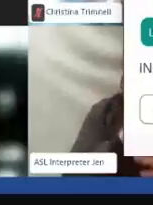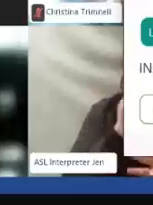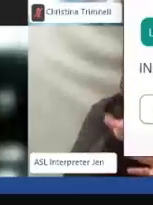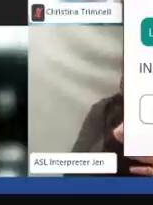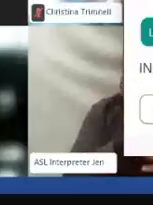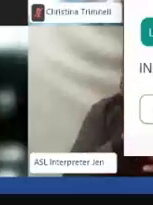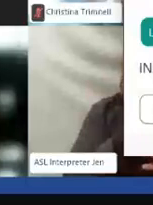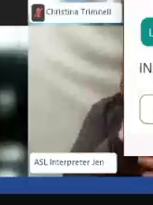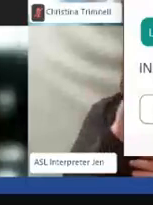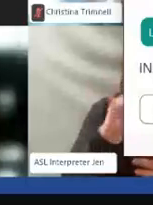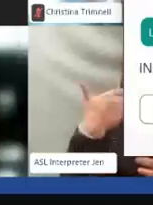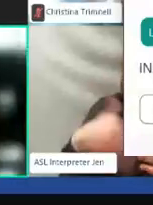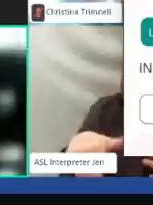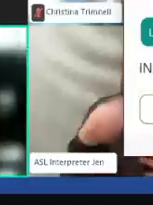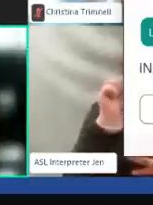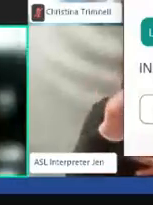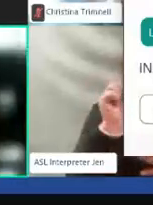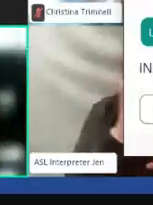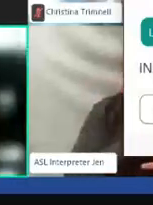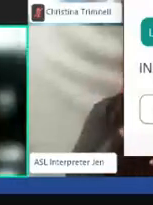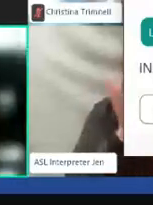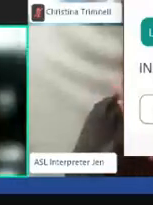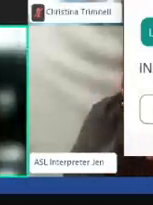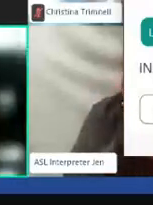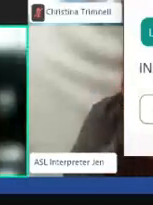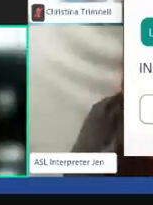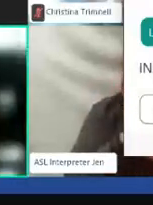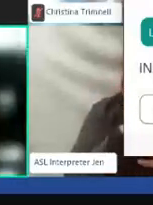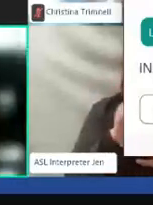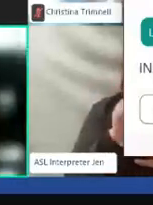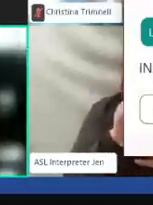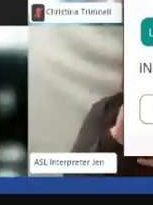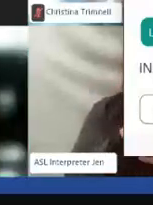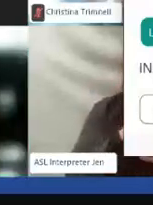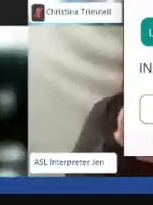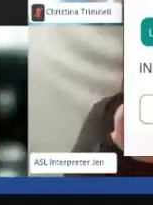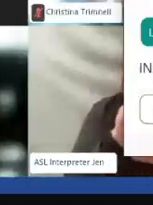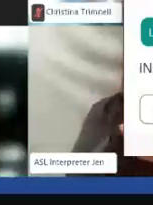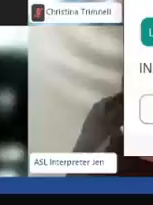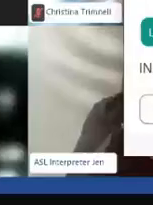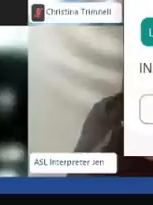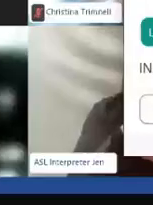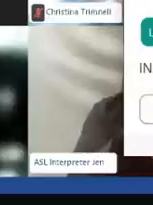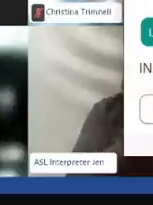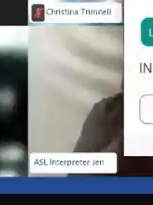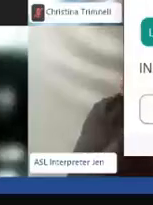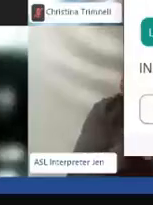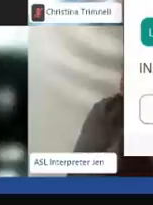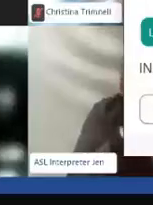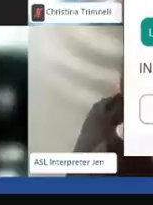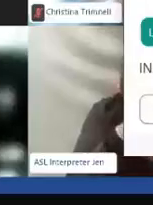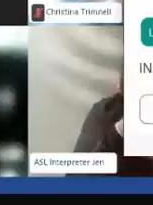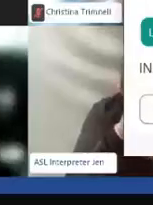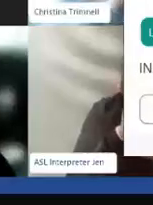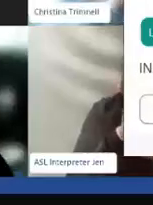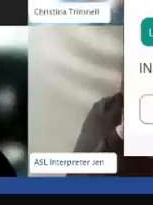Amy? This is Amy, yes. Okay, Anne? This is Ann, yes.